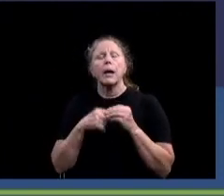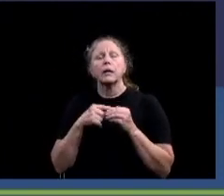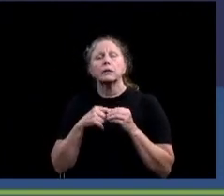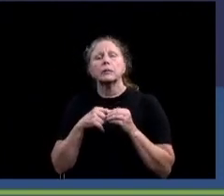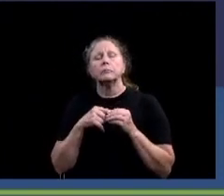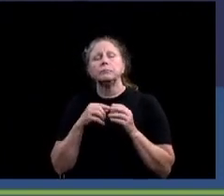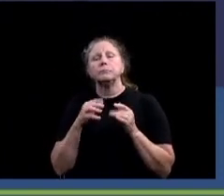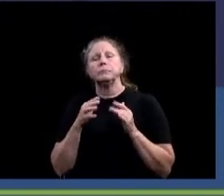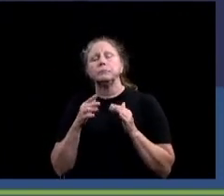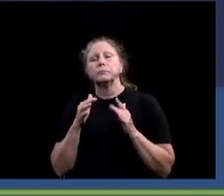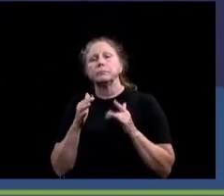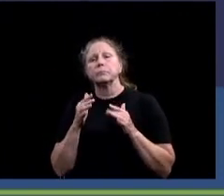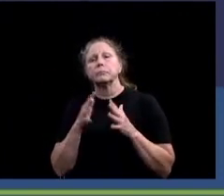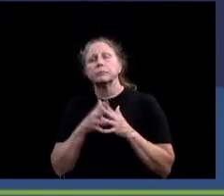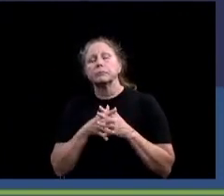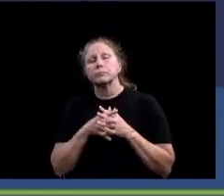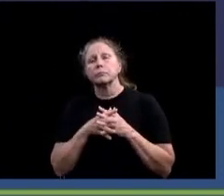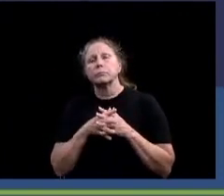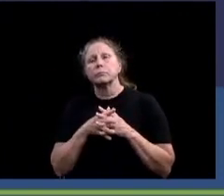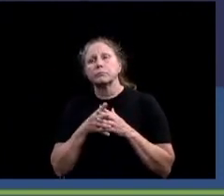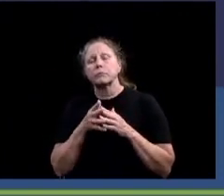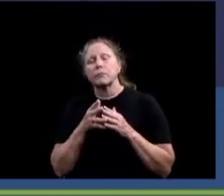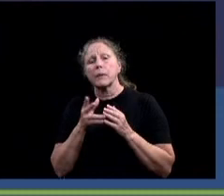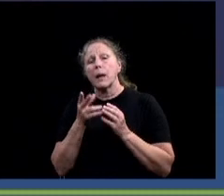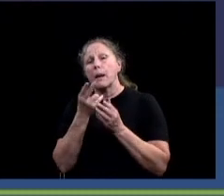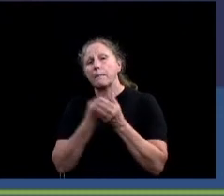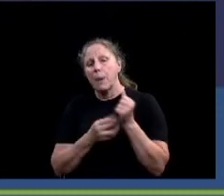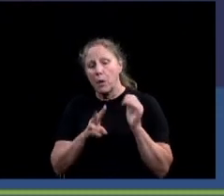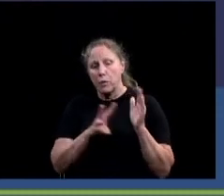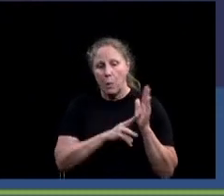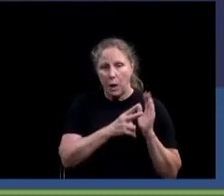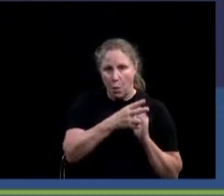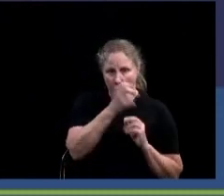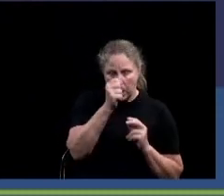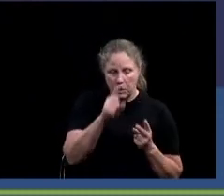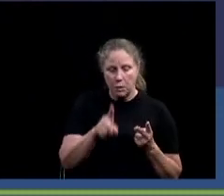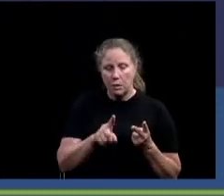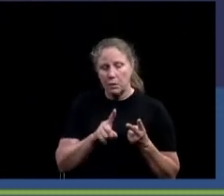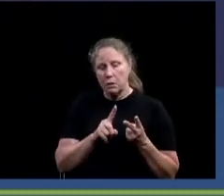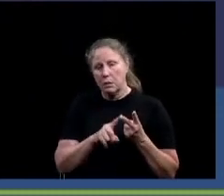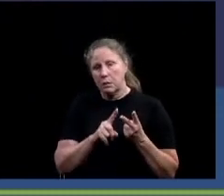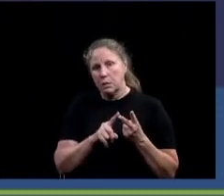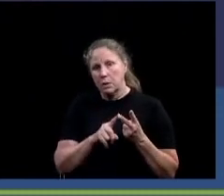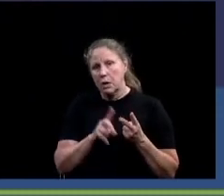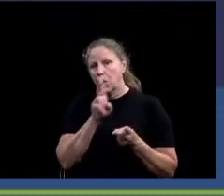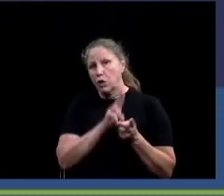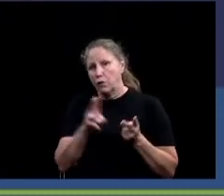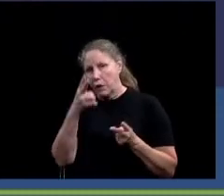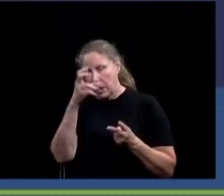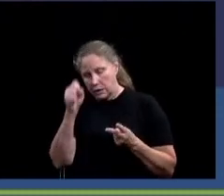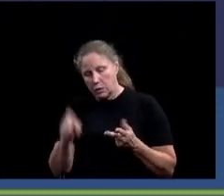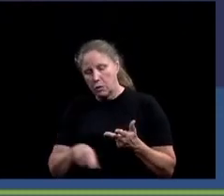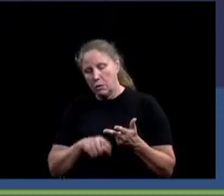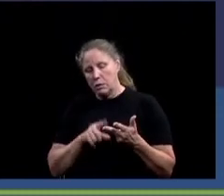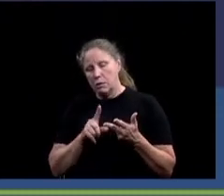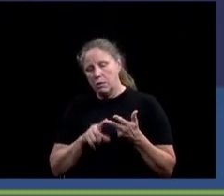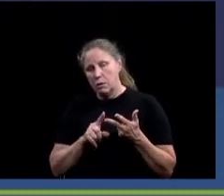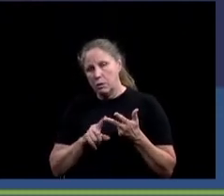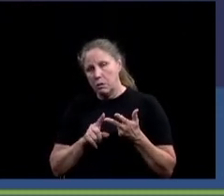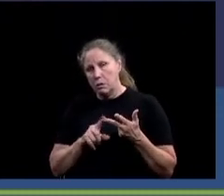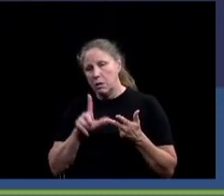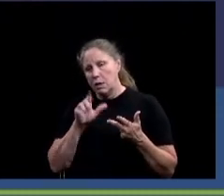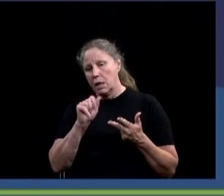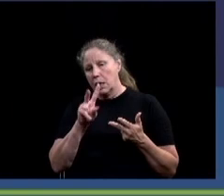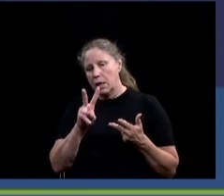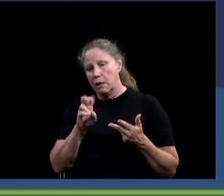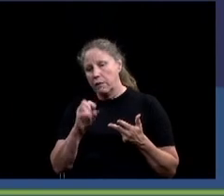both Waco High and University High and La Vega and some of the other local schools have